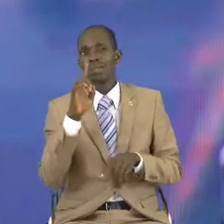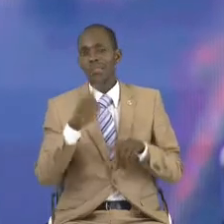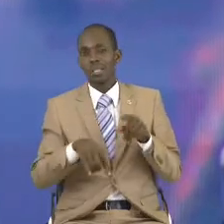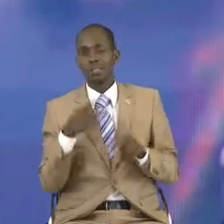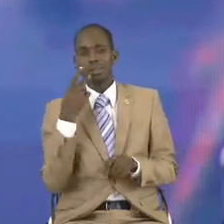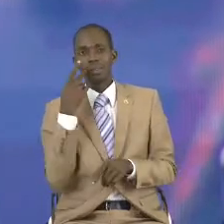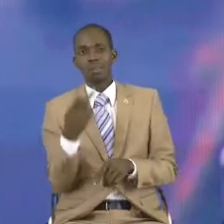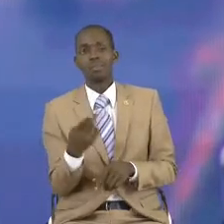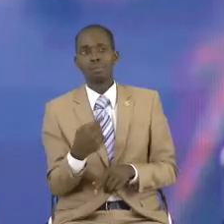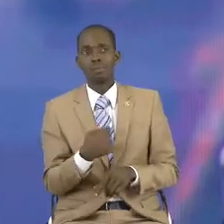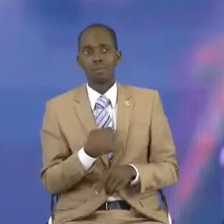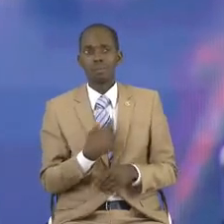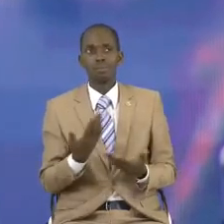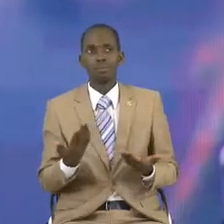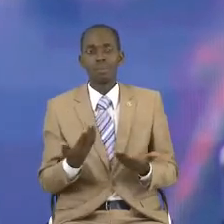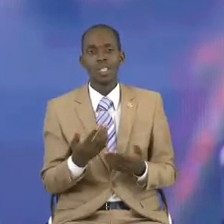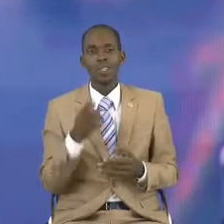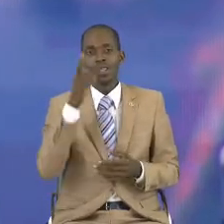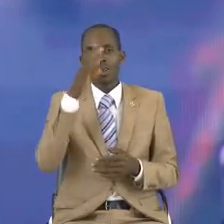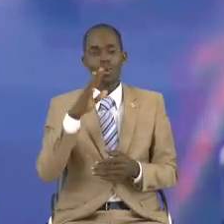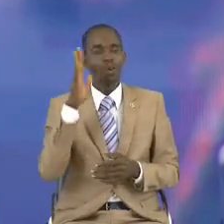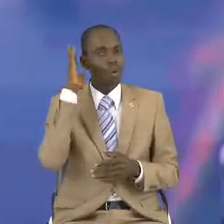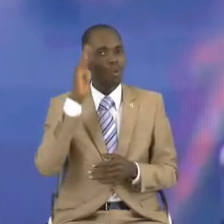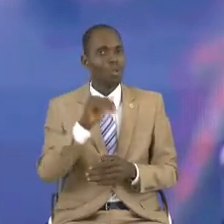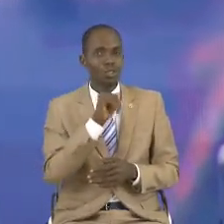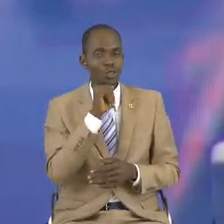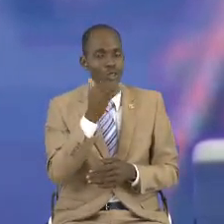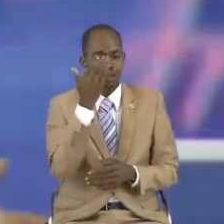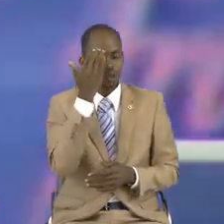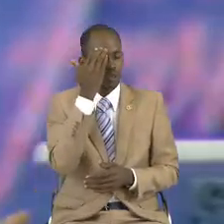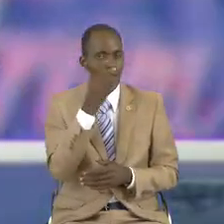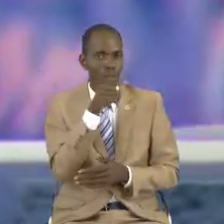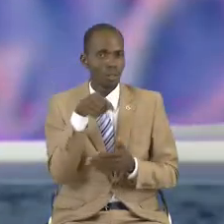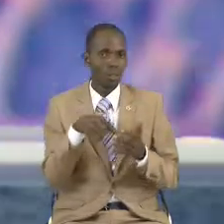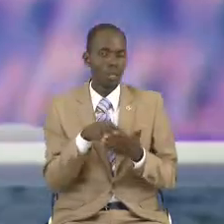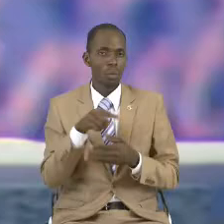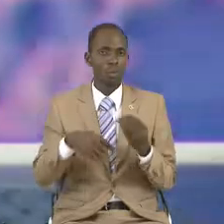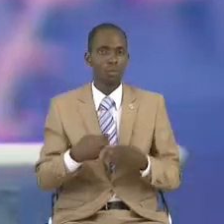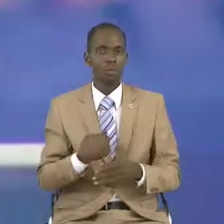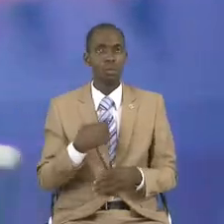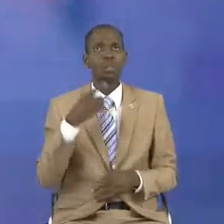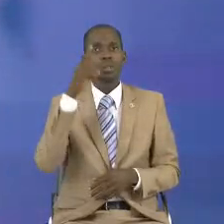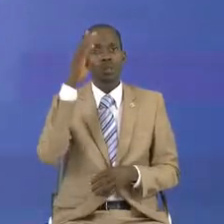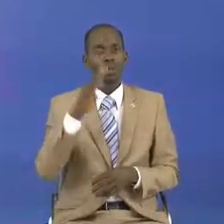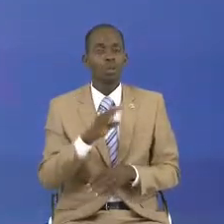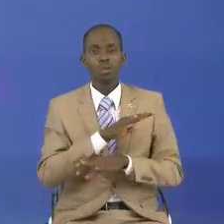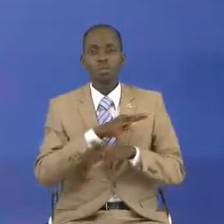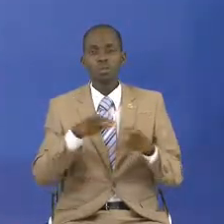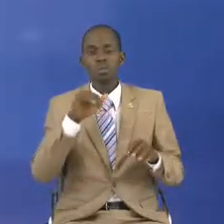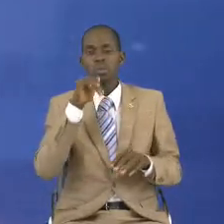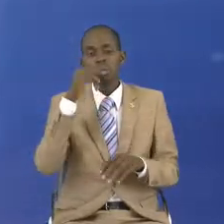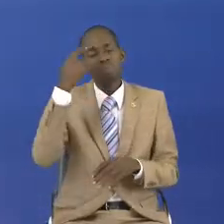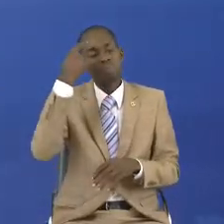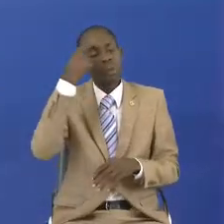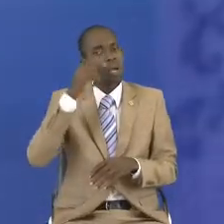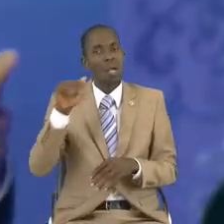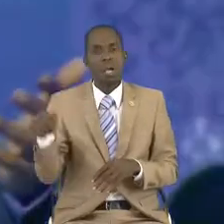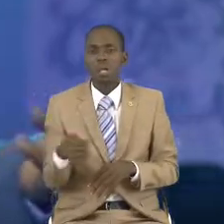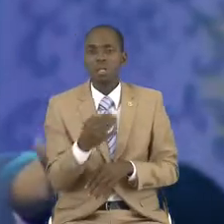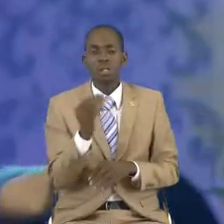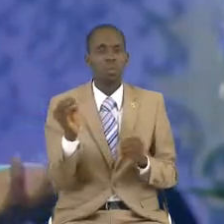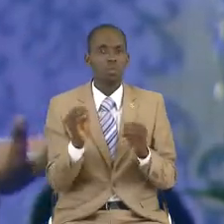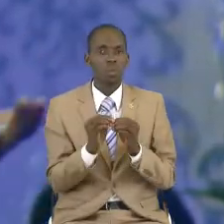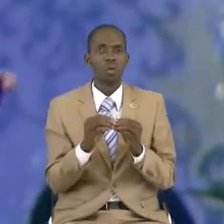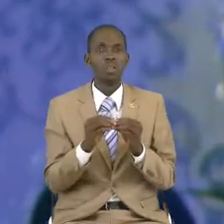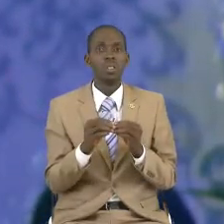god will not take note of what i do god does not merge any more is such an